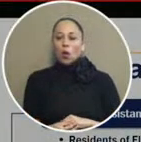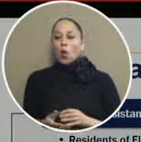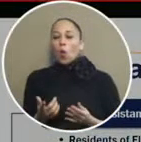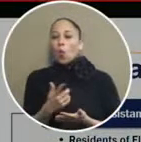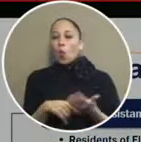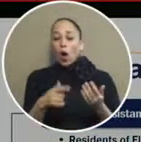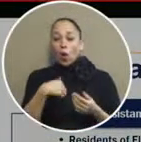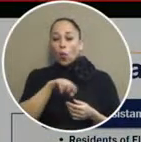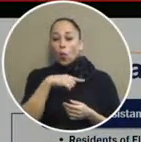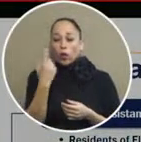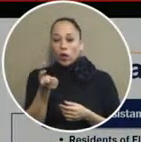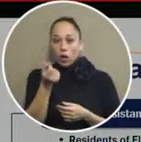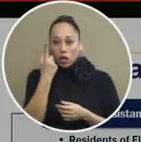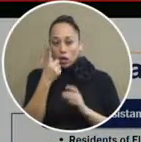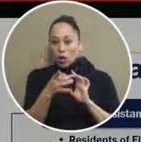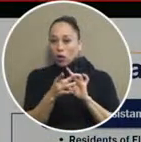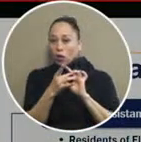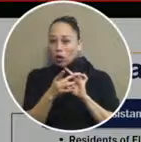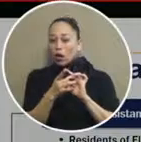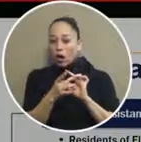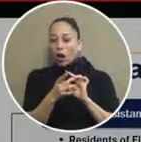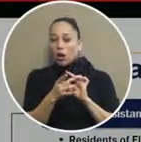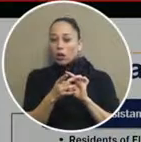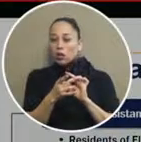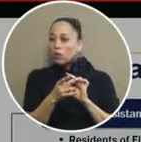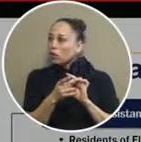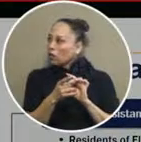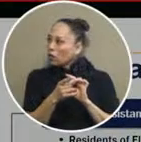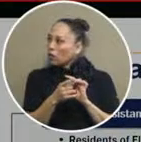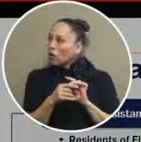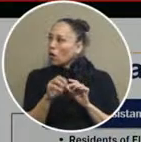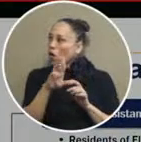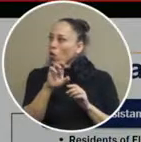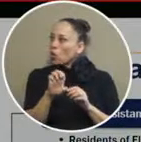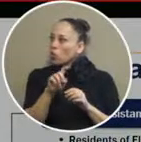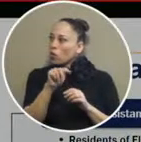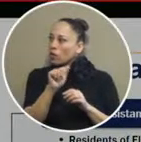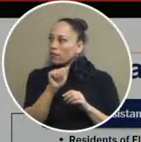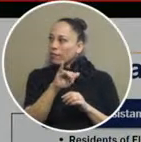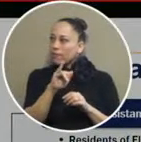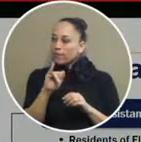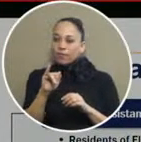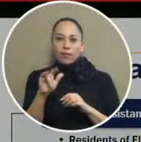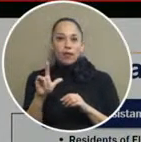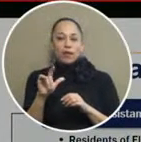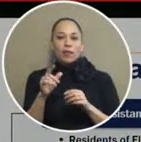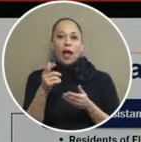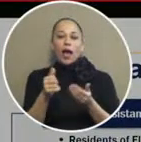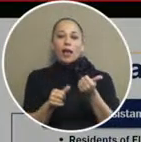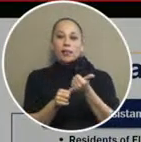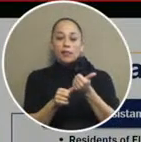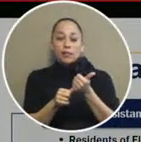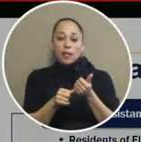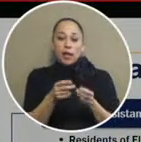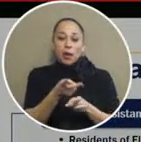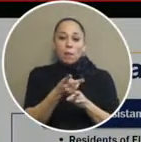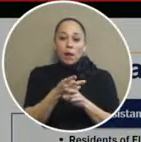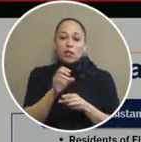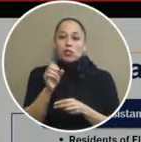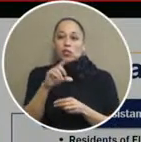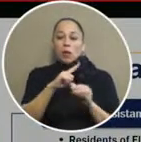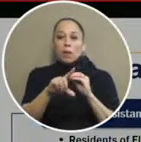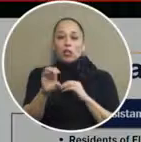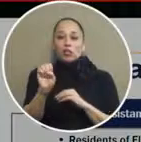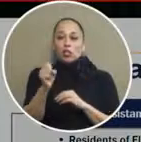have understood in terms of rental assistance as the primary need, keeping El Pasoans sheltered, making